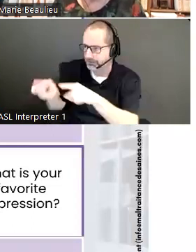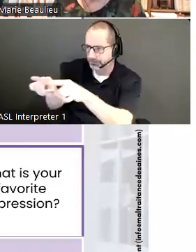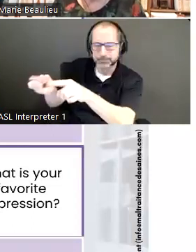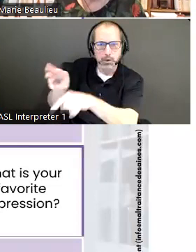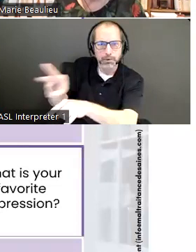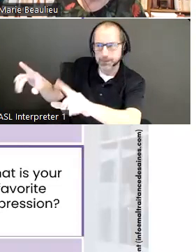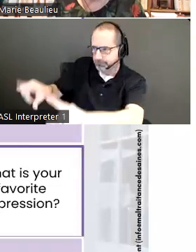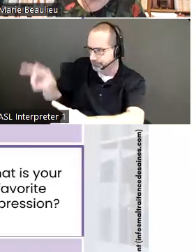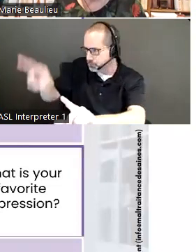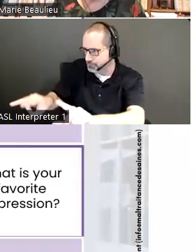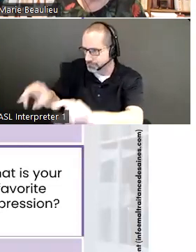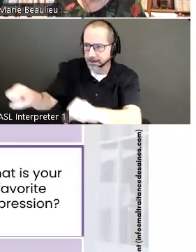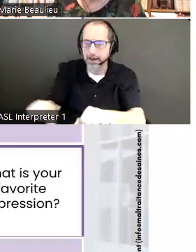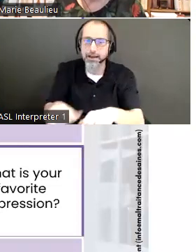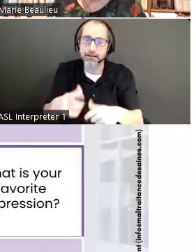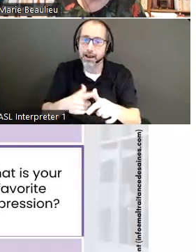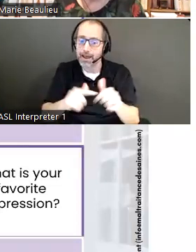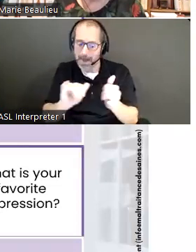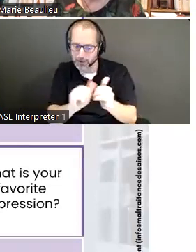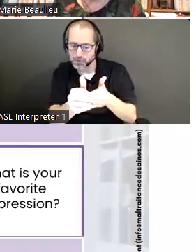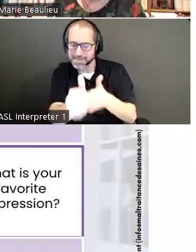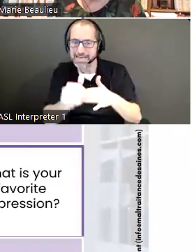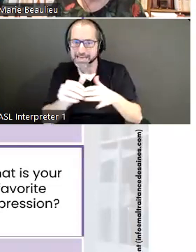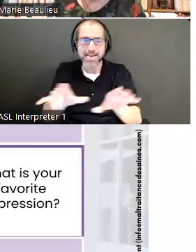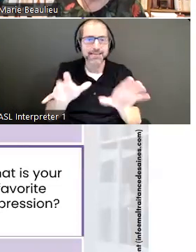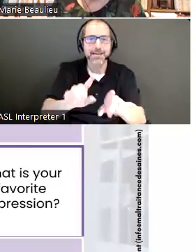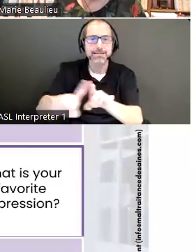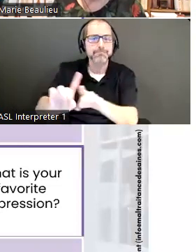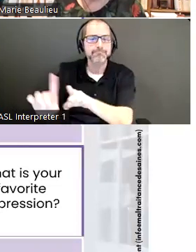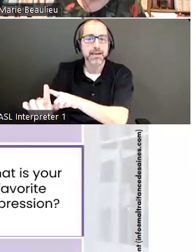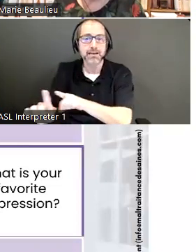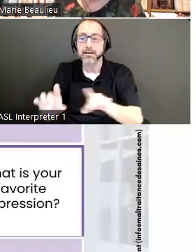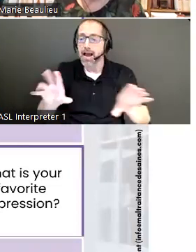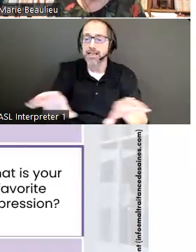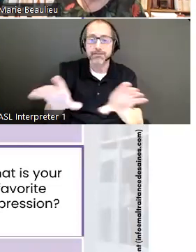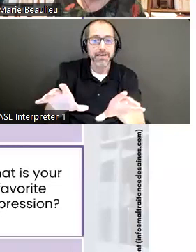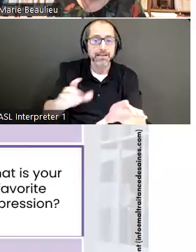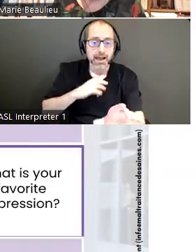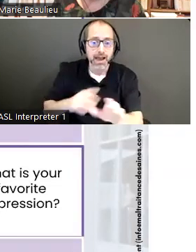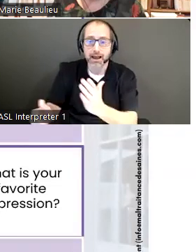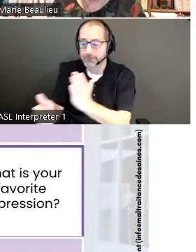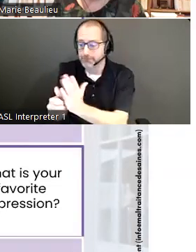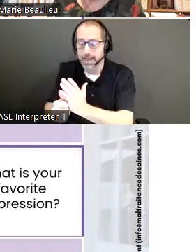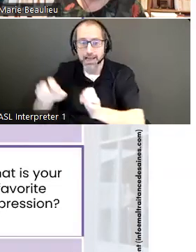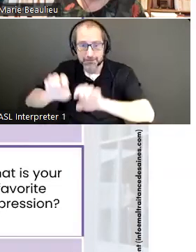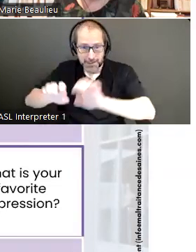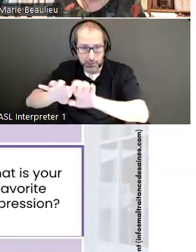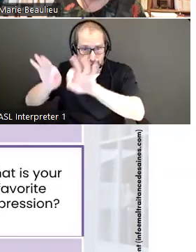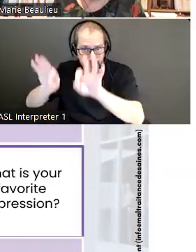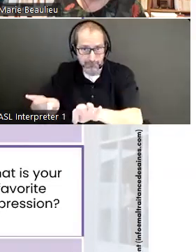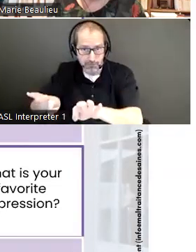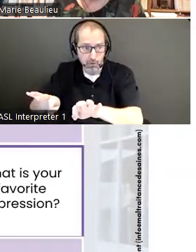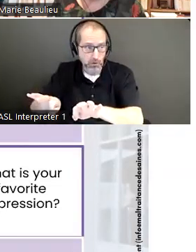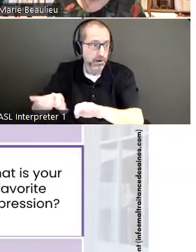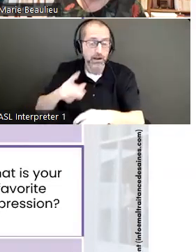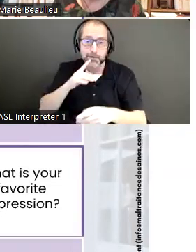from time to time. Activities are also accompanied by evaluation form to be completed by